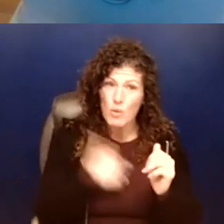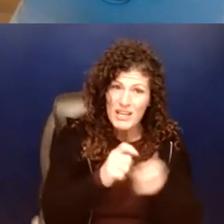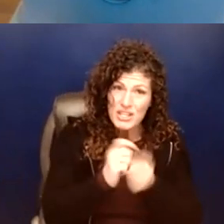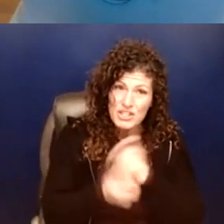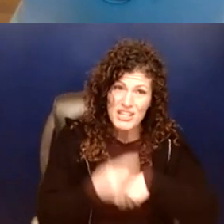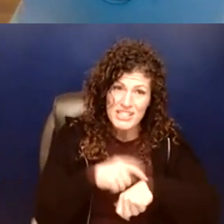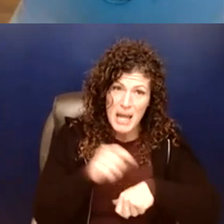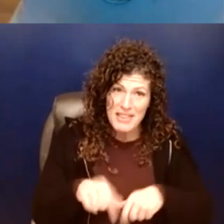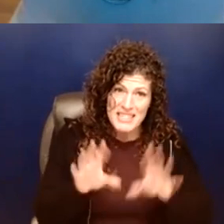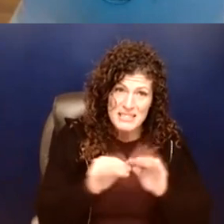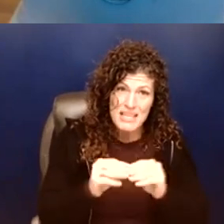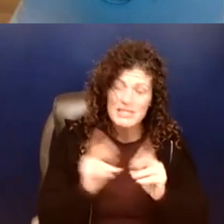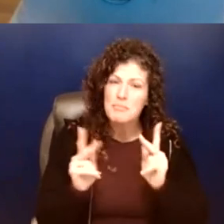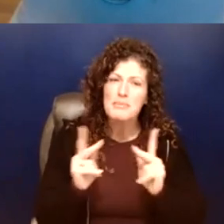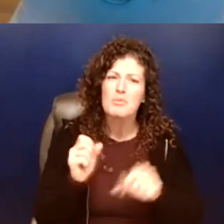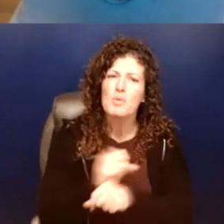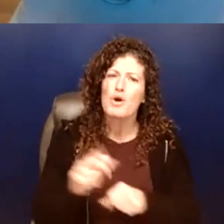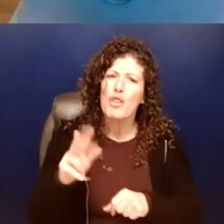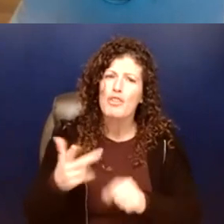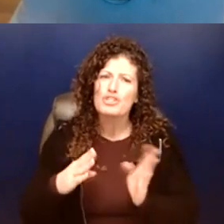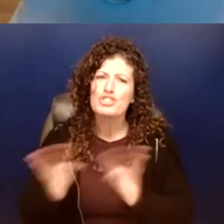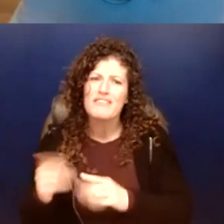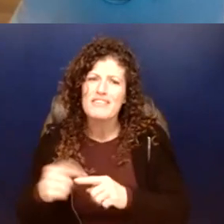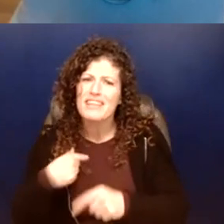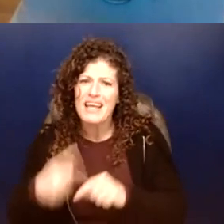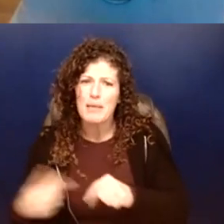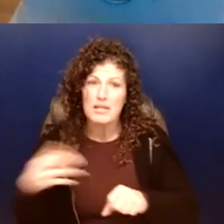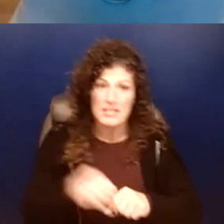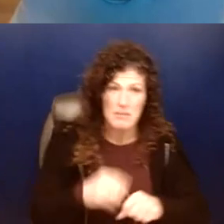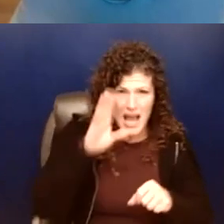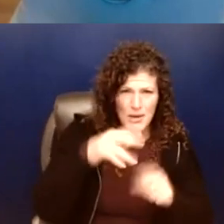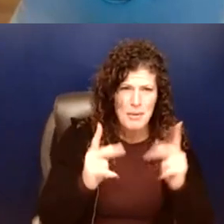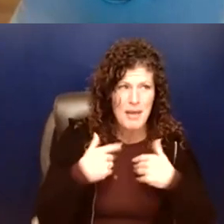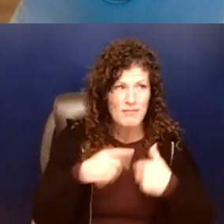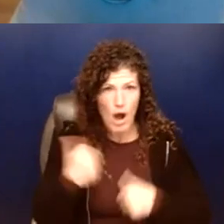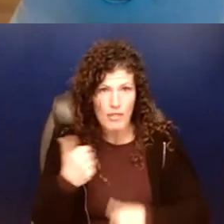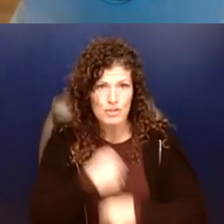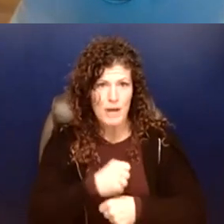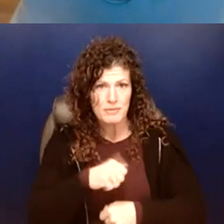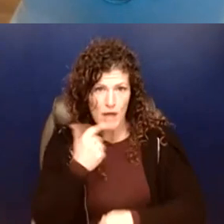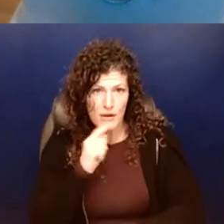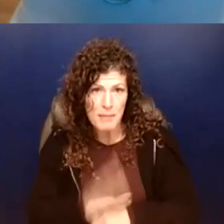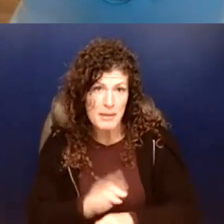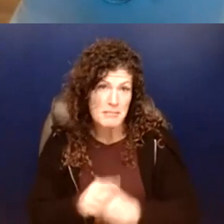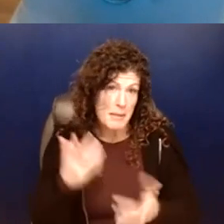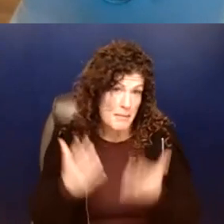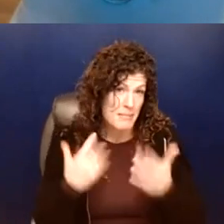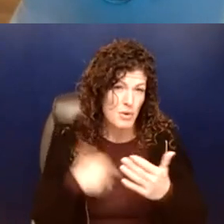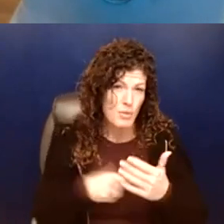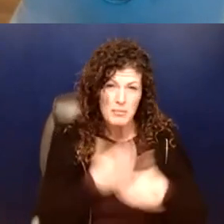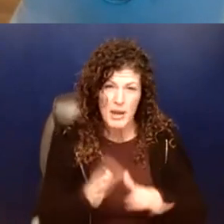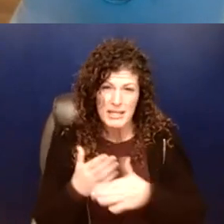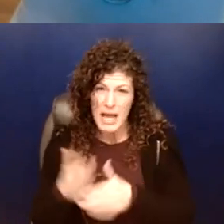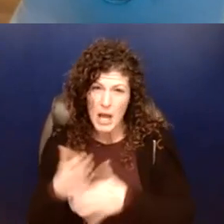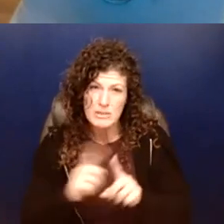work third shift and that they're not able to participate. And I know that folks have other jobs and other commitment, but maybe we can just break them down with